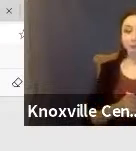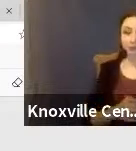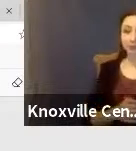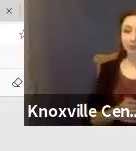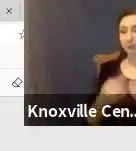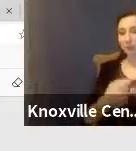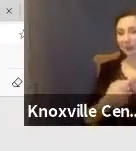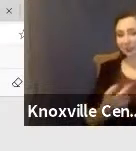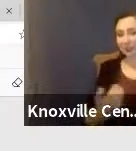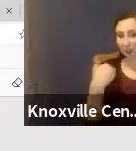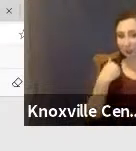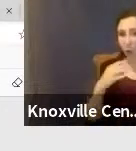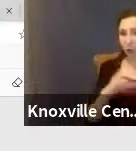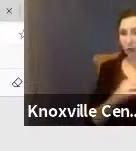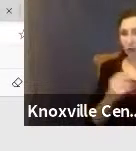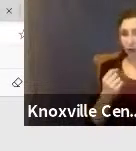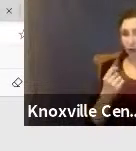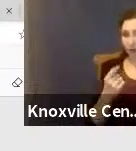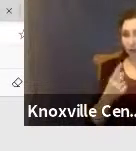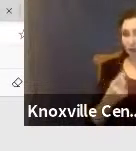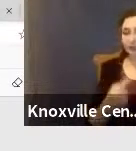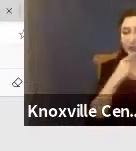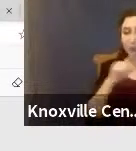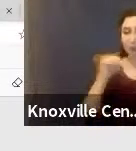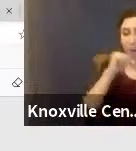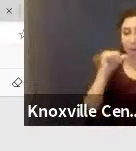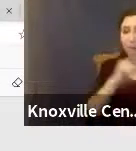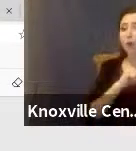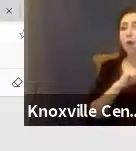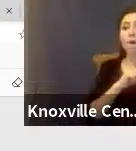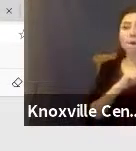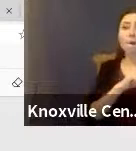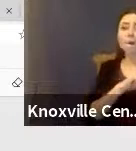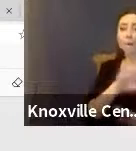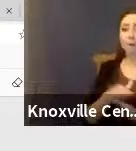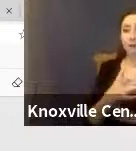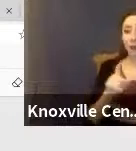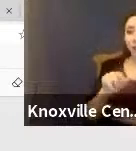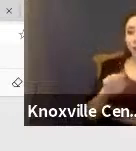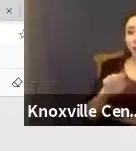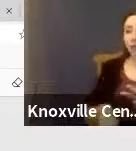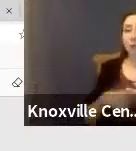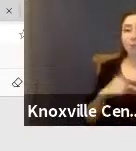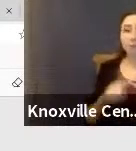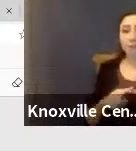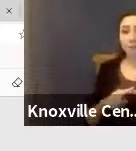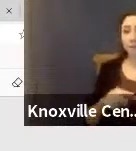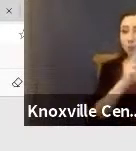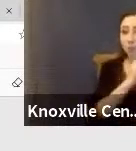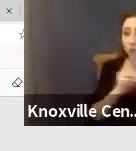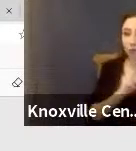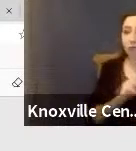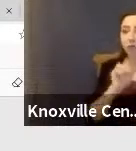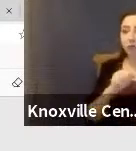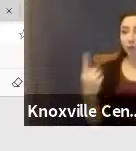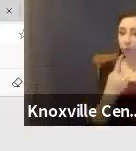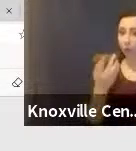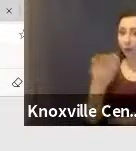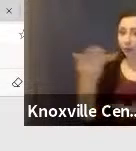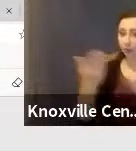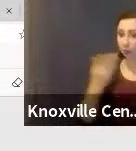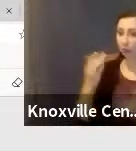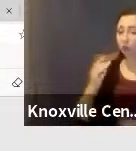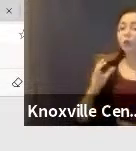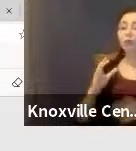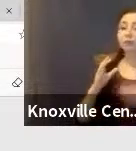this before on paragraph 11, bars, nightclubs, and limited service restaurants may only serve customers seated at